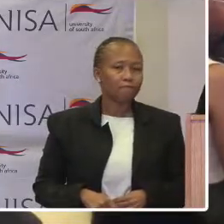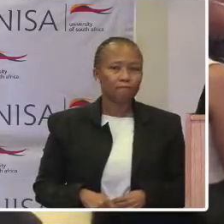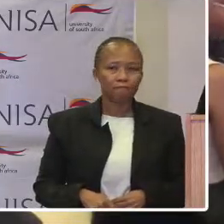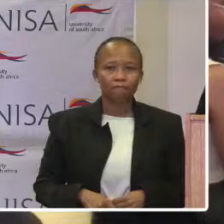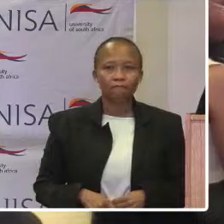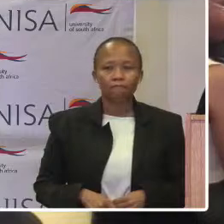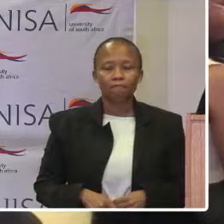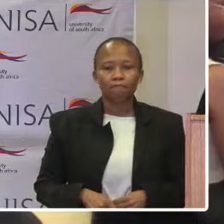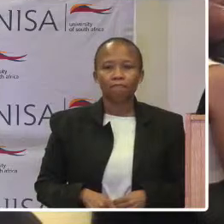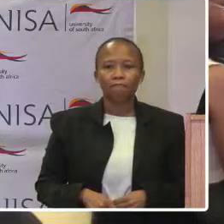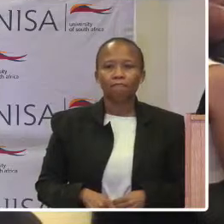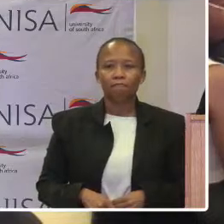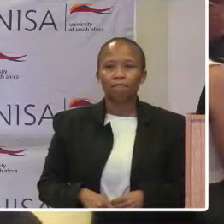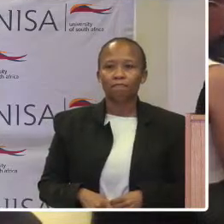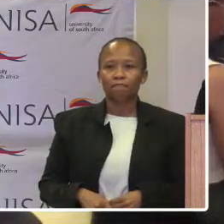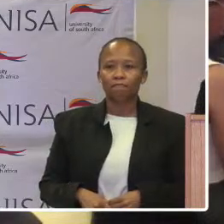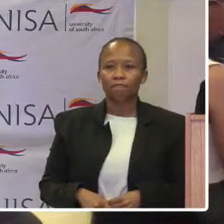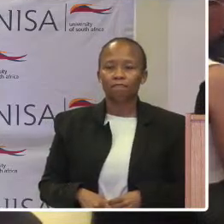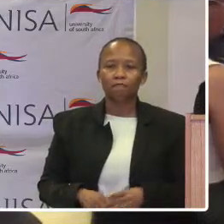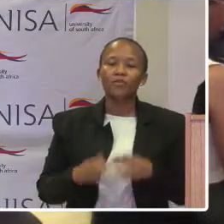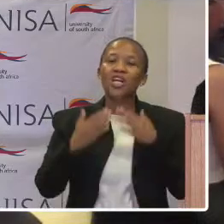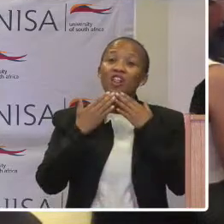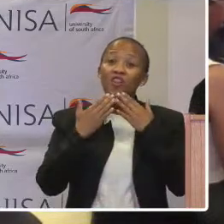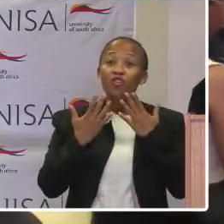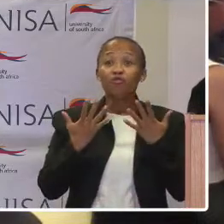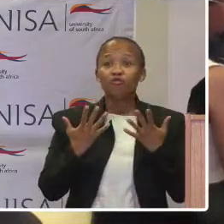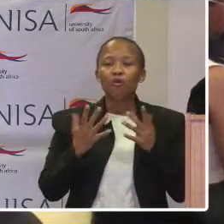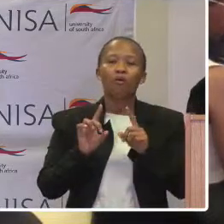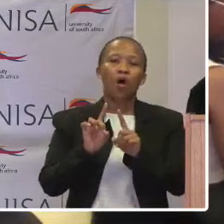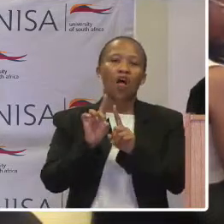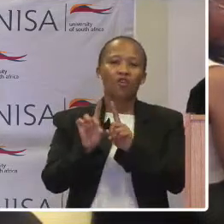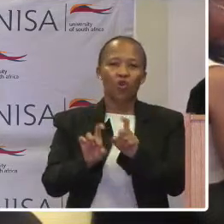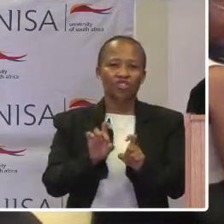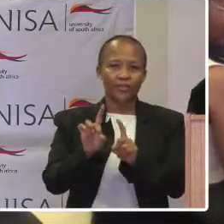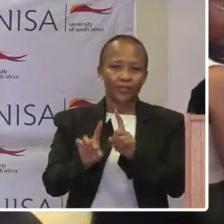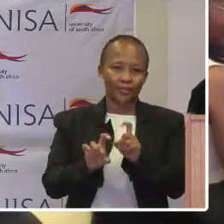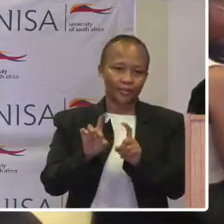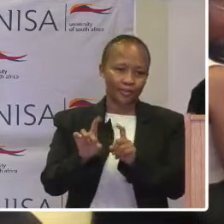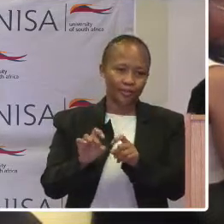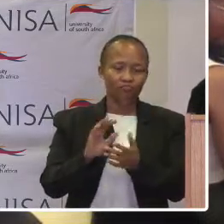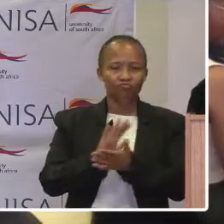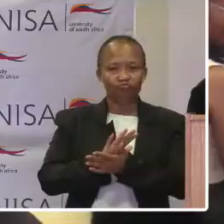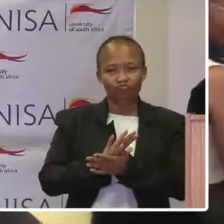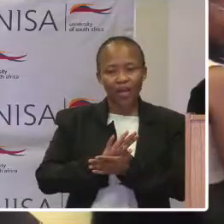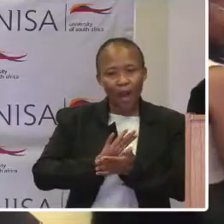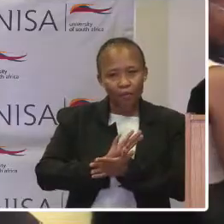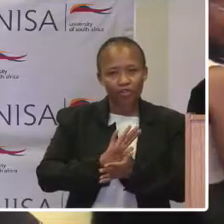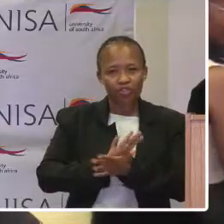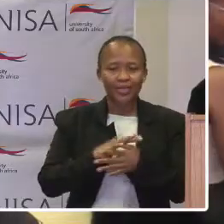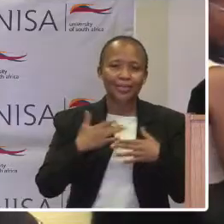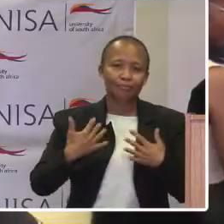Yeah, thank you for the questions. Much appreciated.